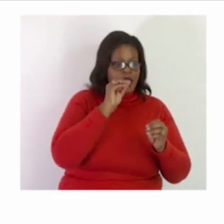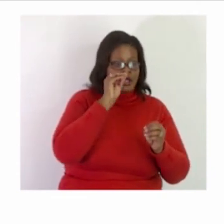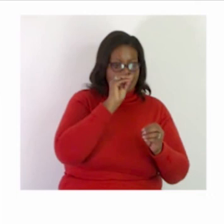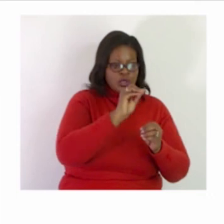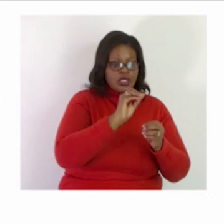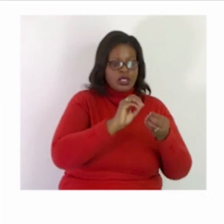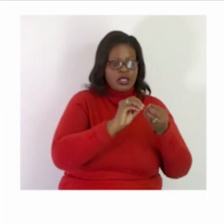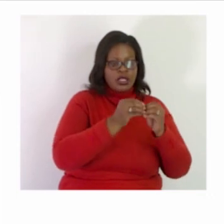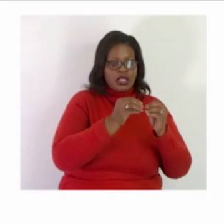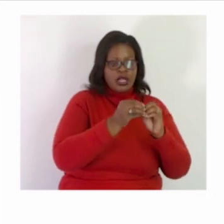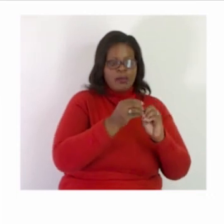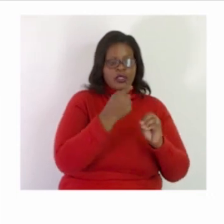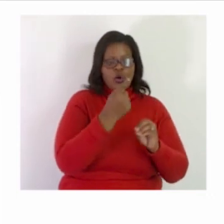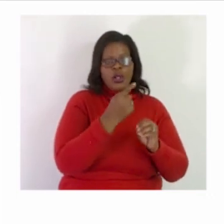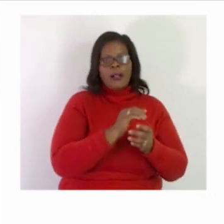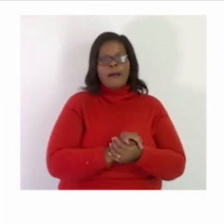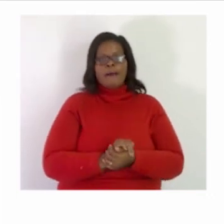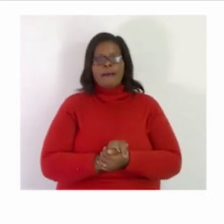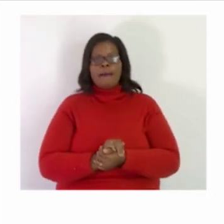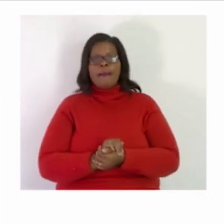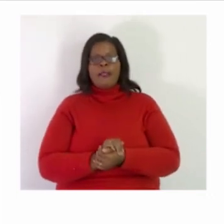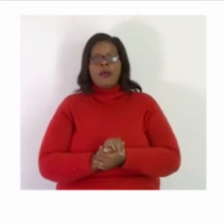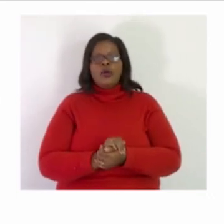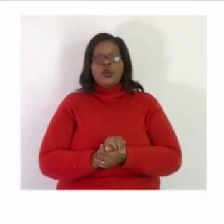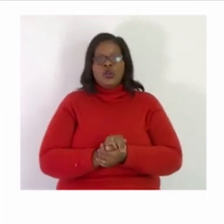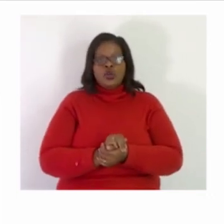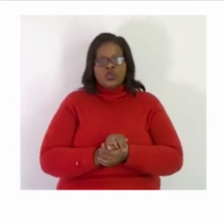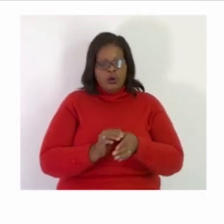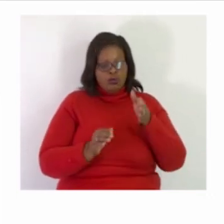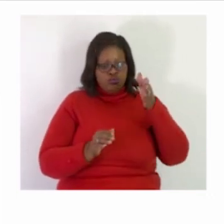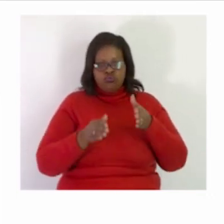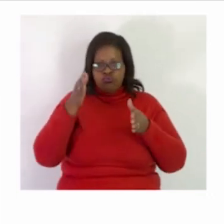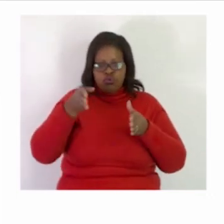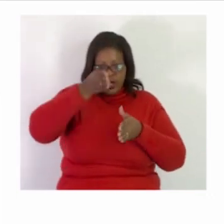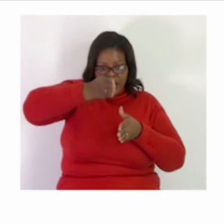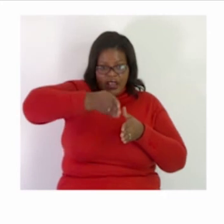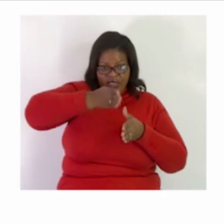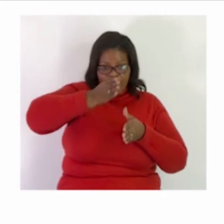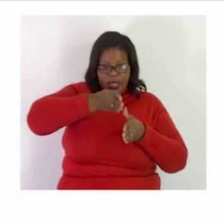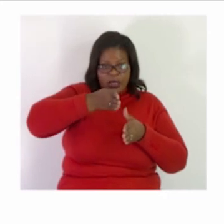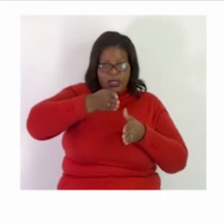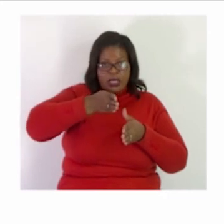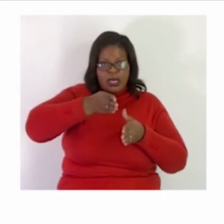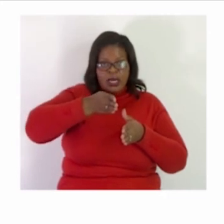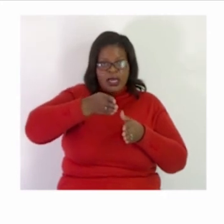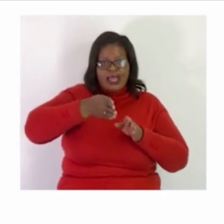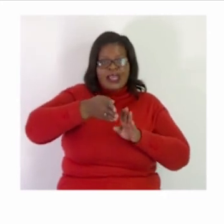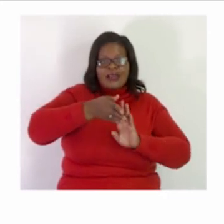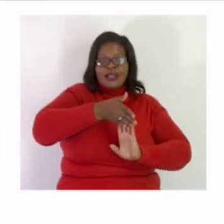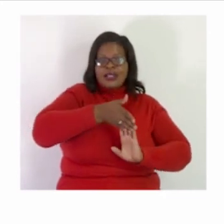210,000. So the column in the middle there, it should be provided or reserved for